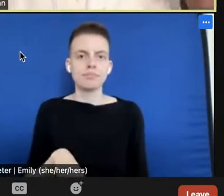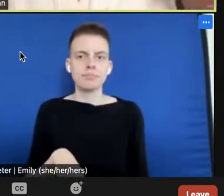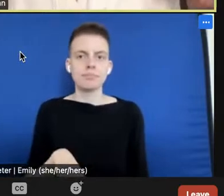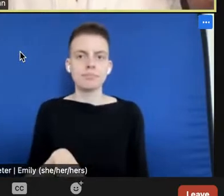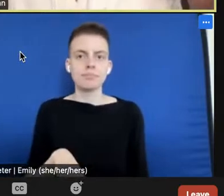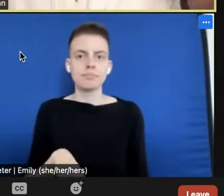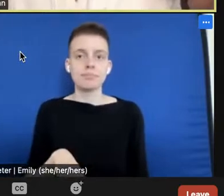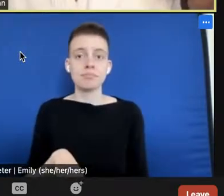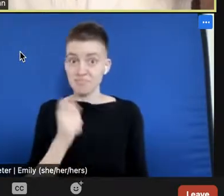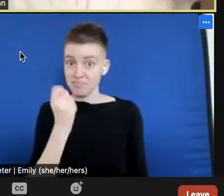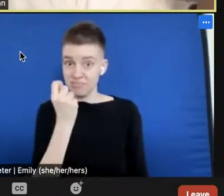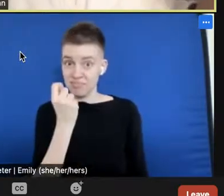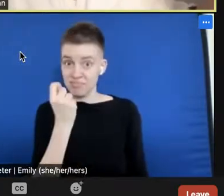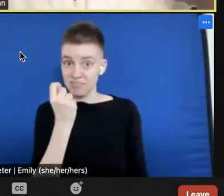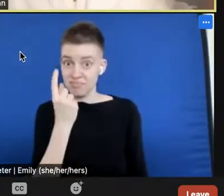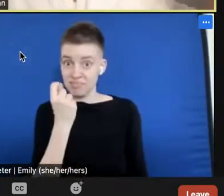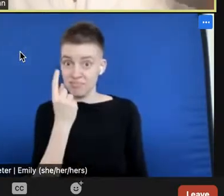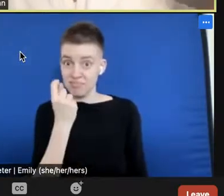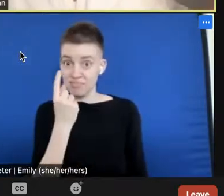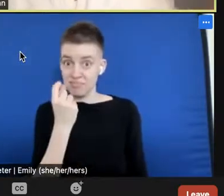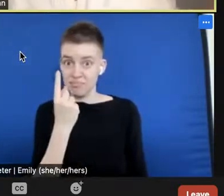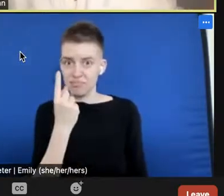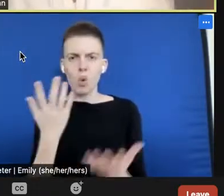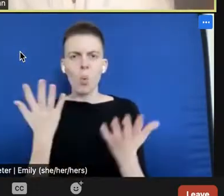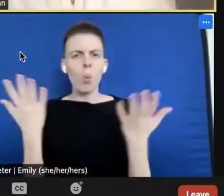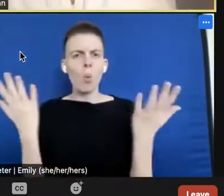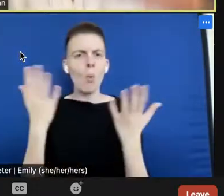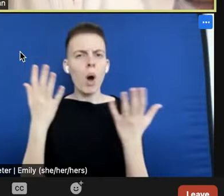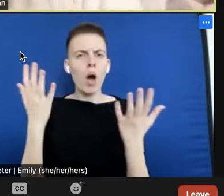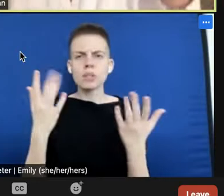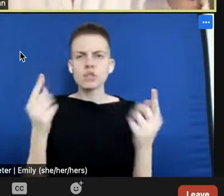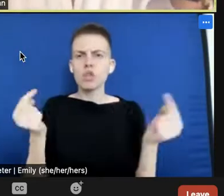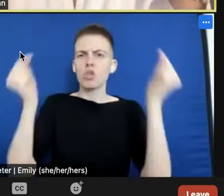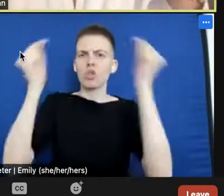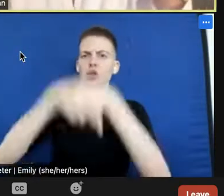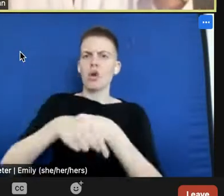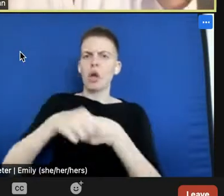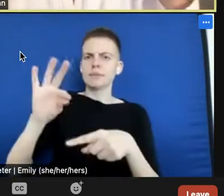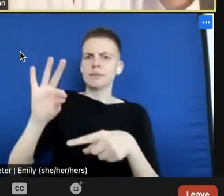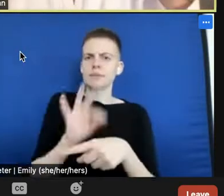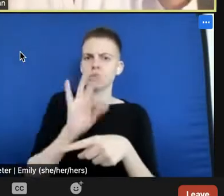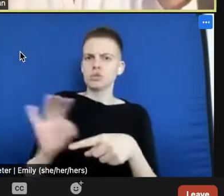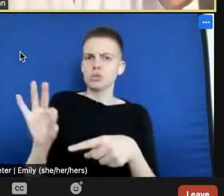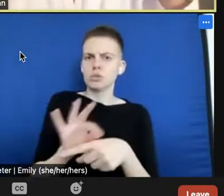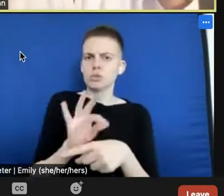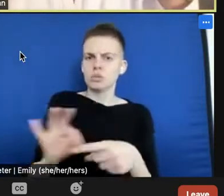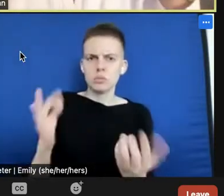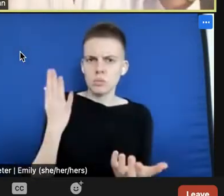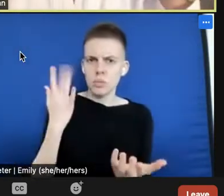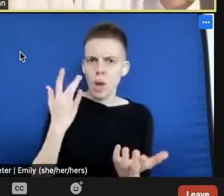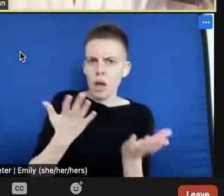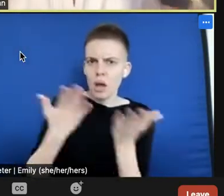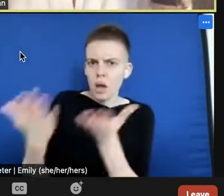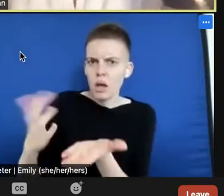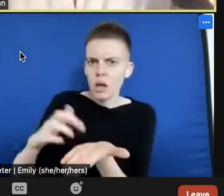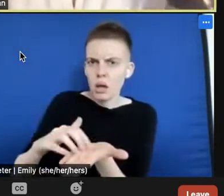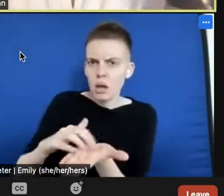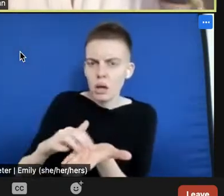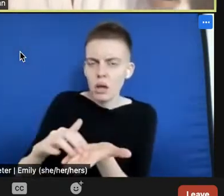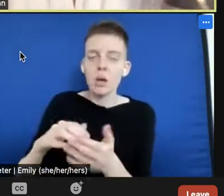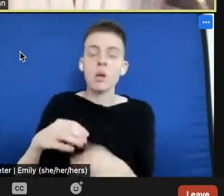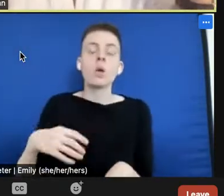And yet, what's the cross purpose here? The cross purpose is that we are working our souls